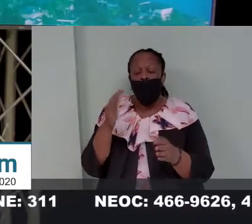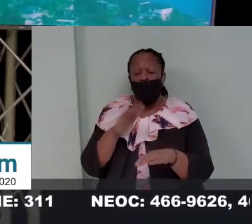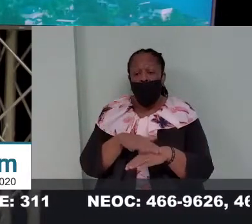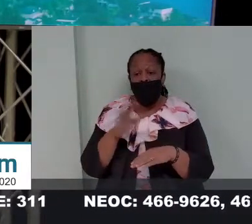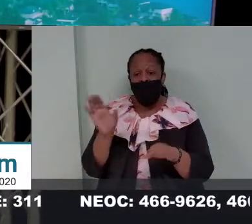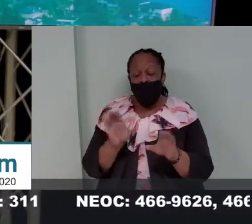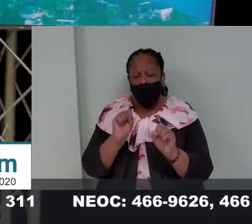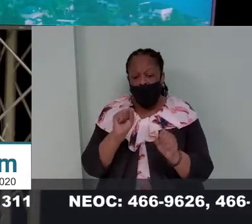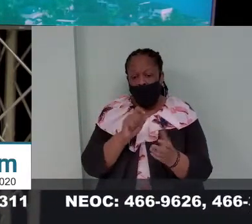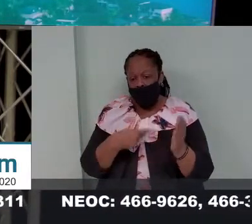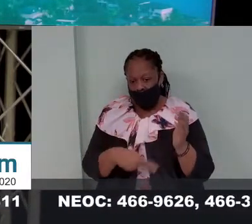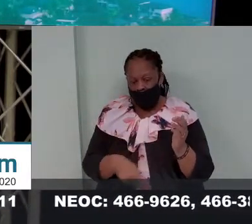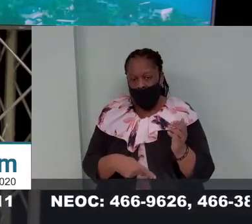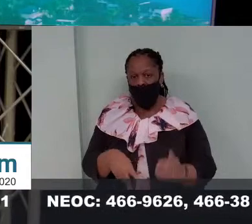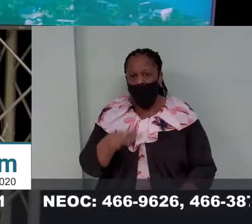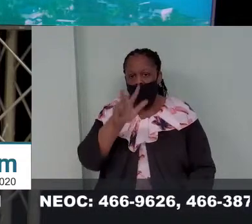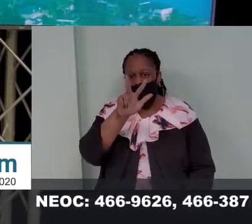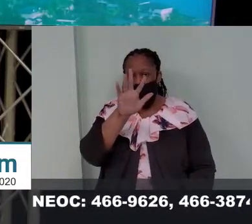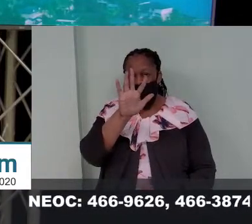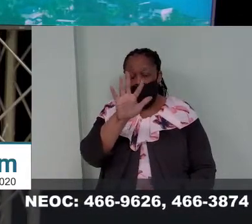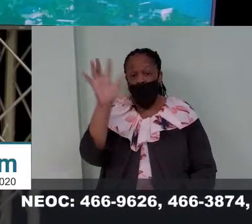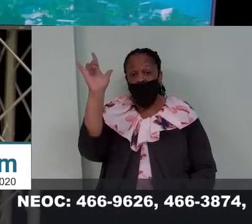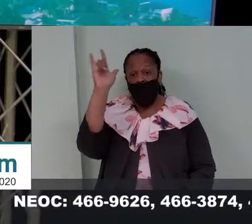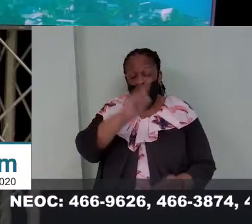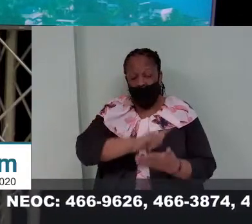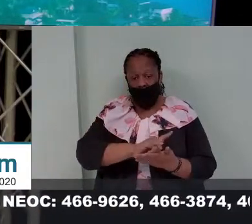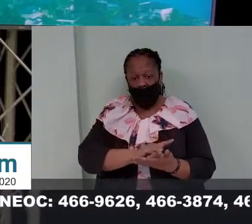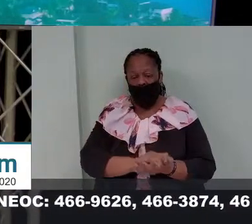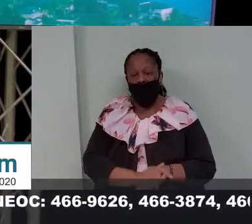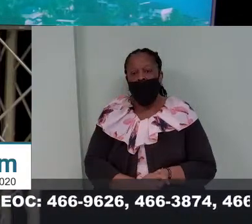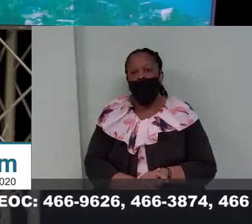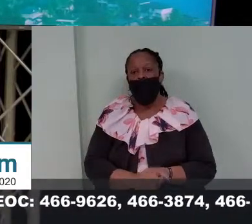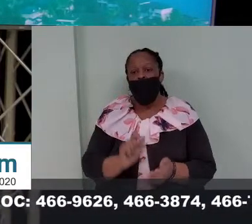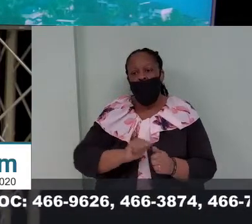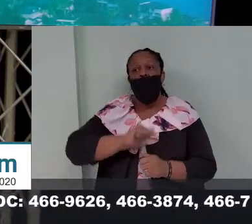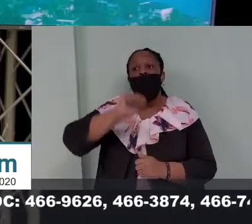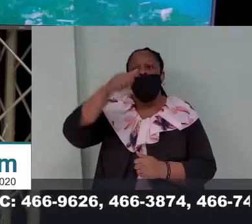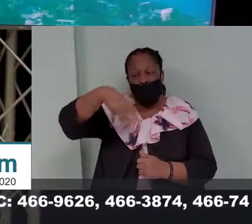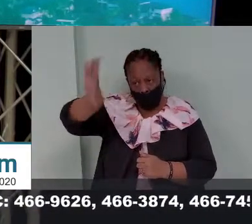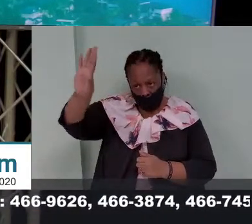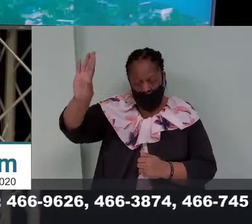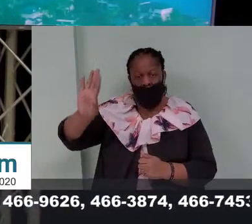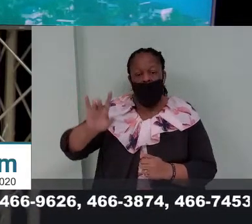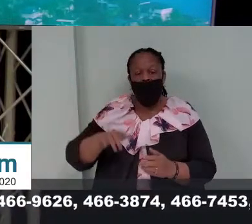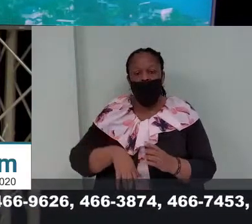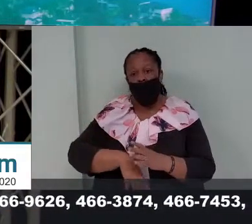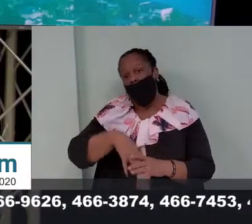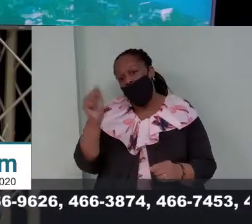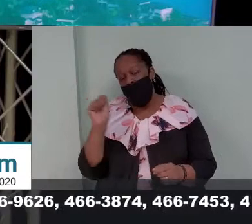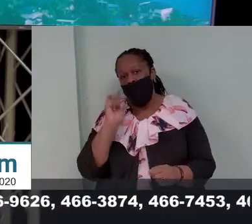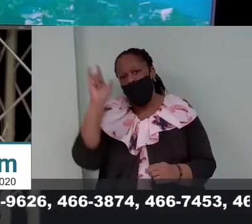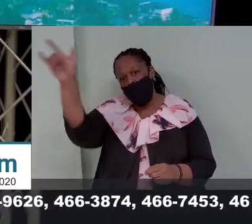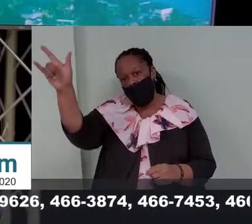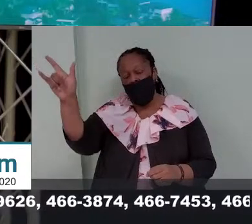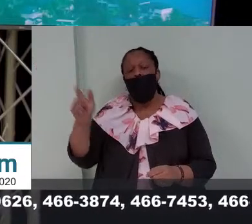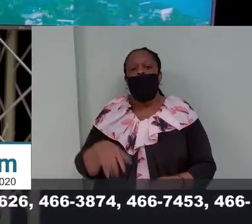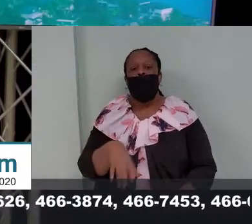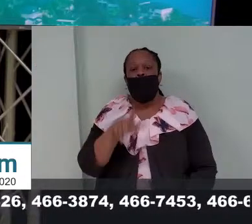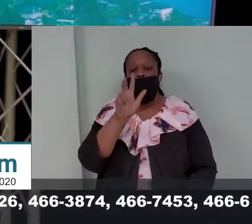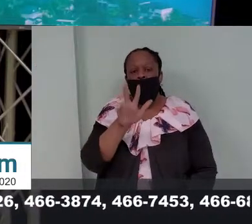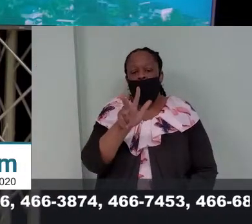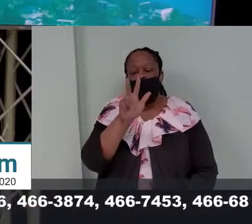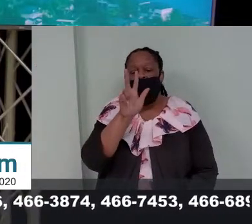Kitts arrival 35, departures 34. That's commercial flights. On Nevis, you would